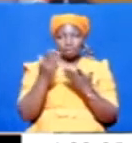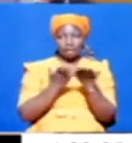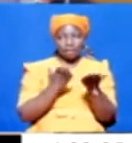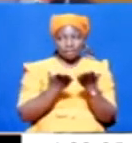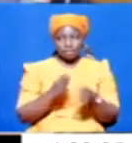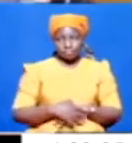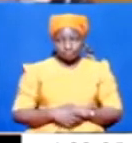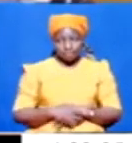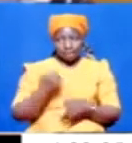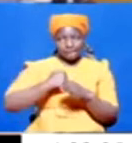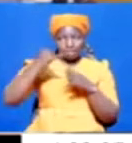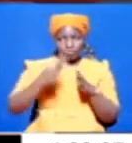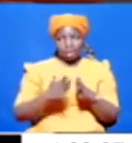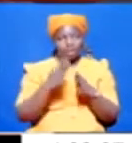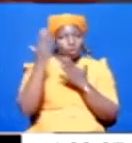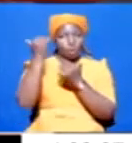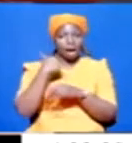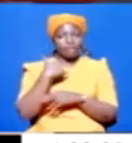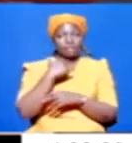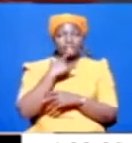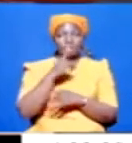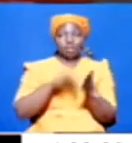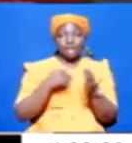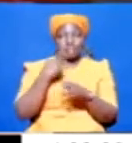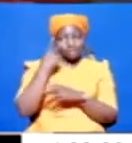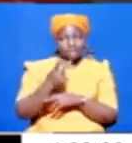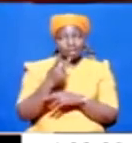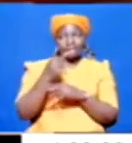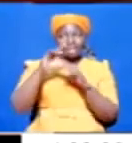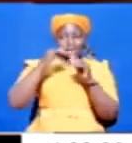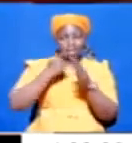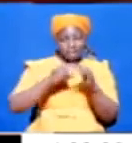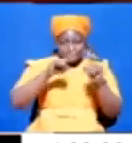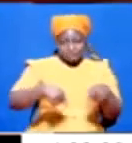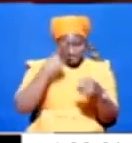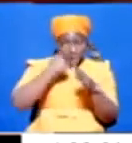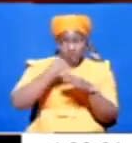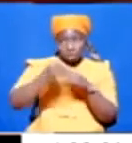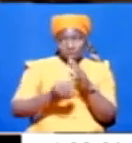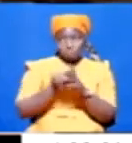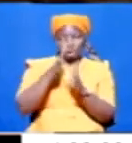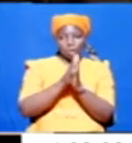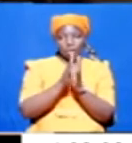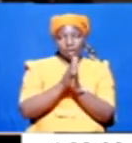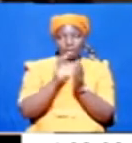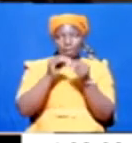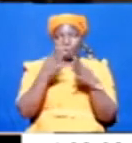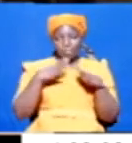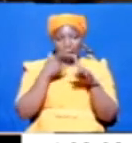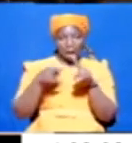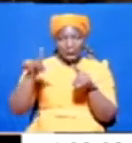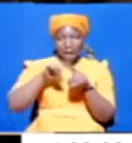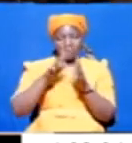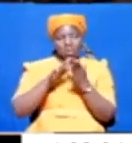Underwriters are optimistic, saying they see demand for insurance growing as the population doubles with a large appetite for innovative insurance products.